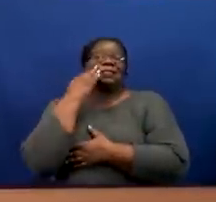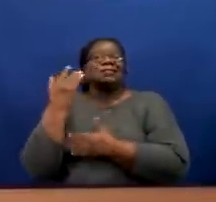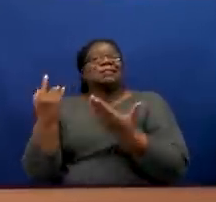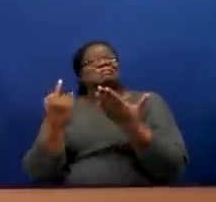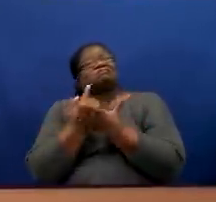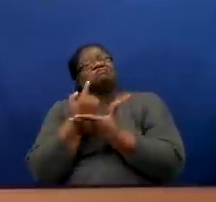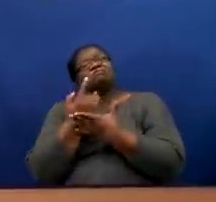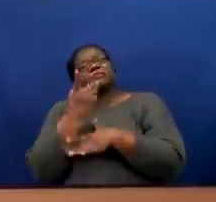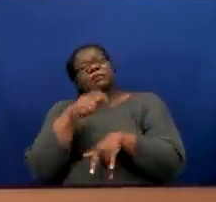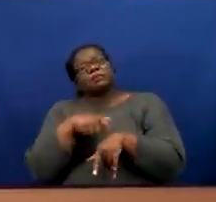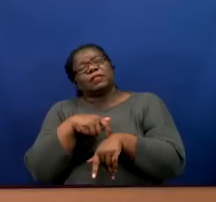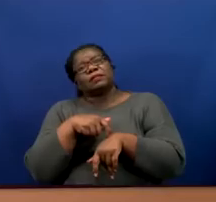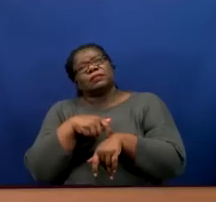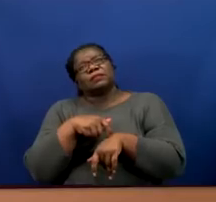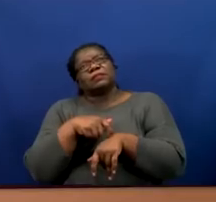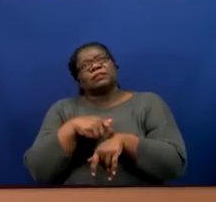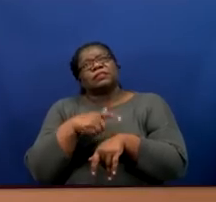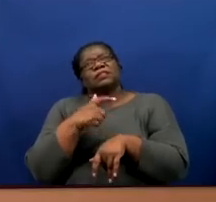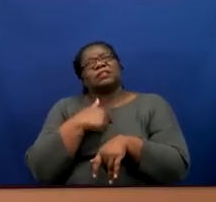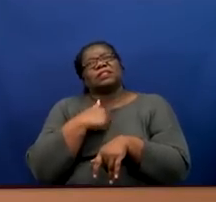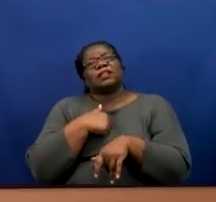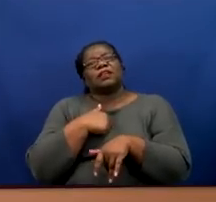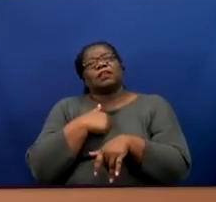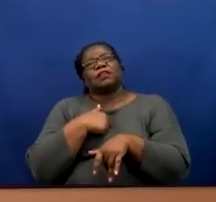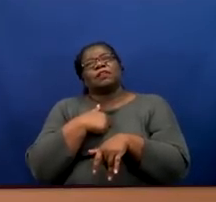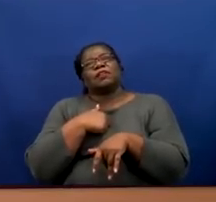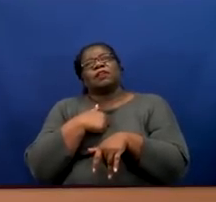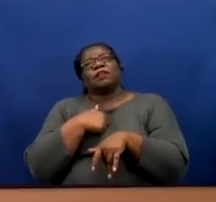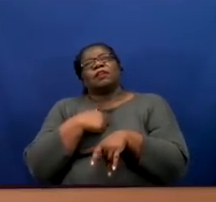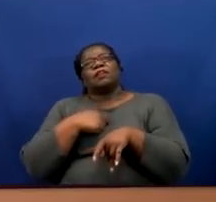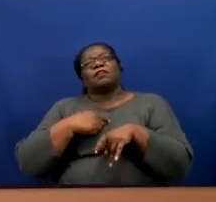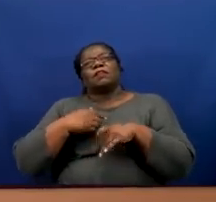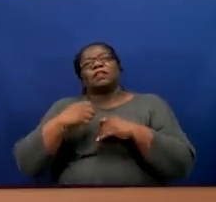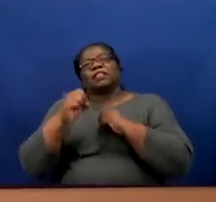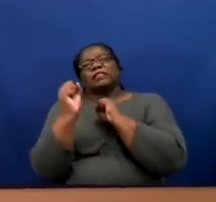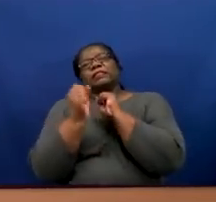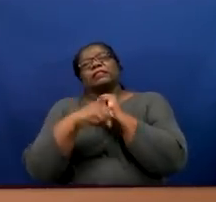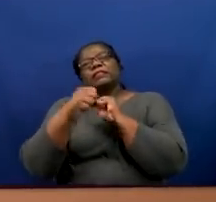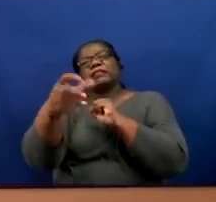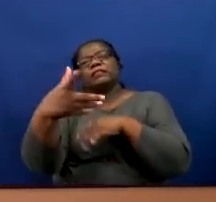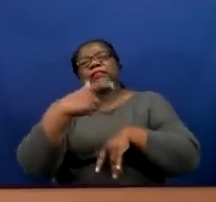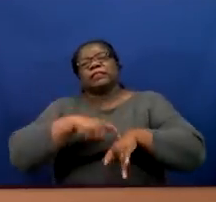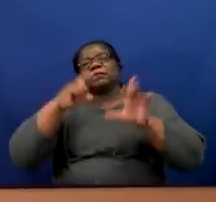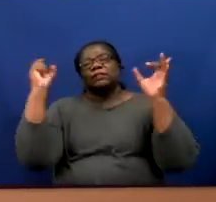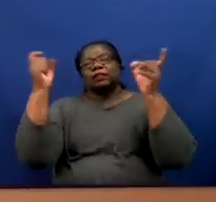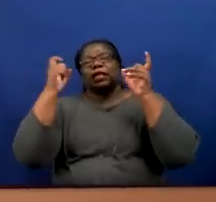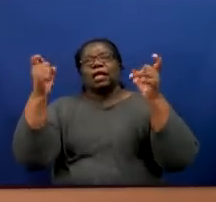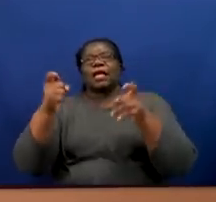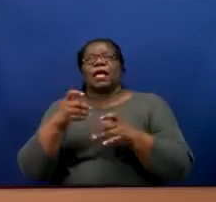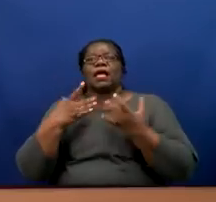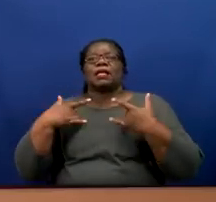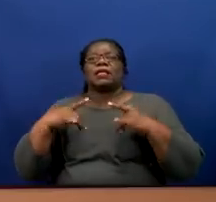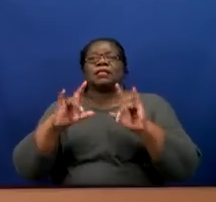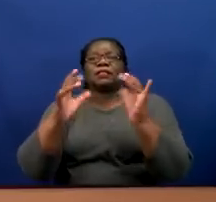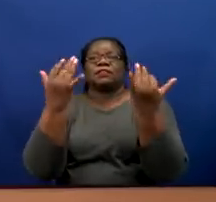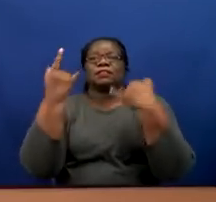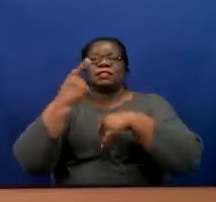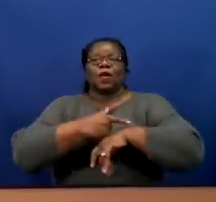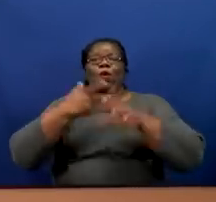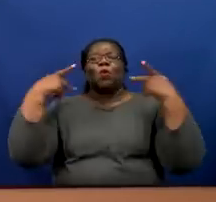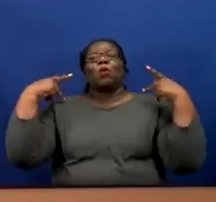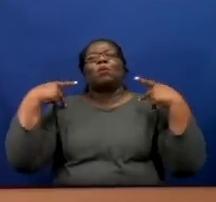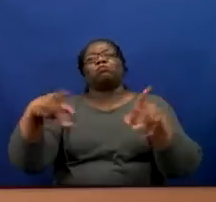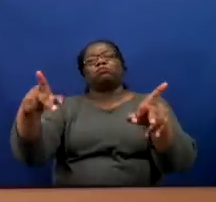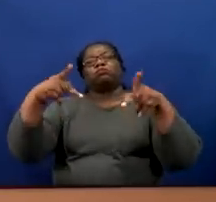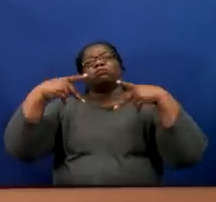and then you ought to have an extended season of celebration? I love this time of the year because we just party